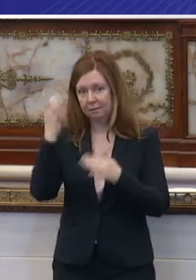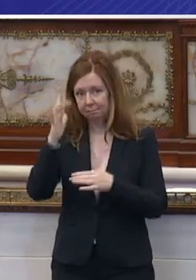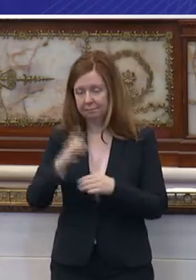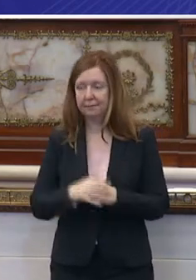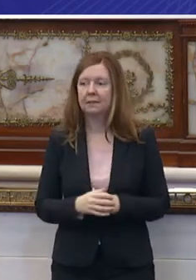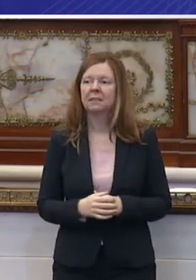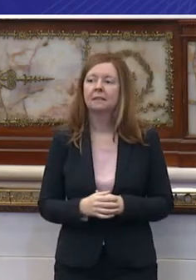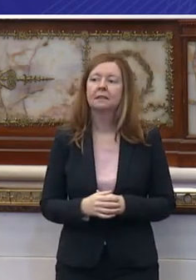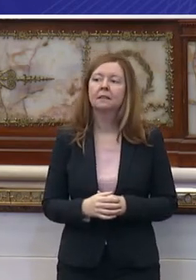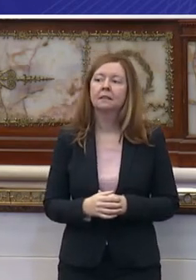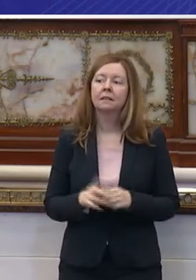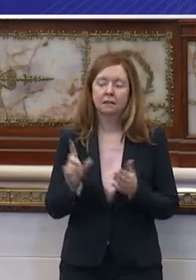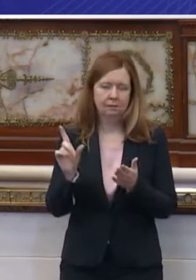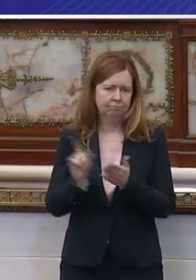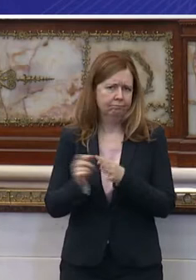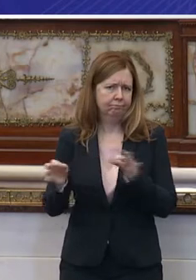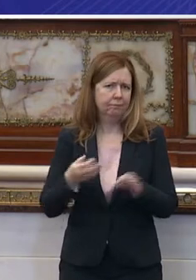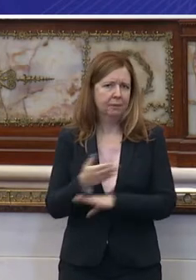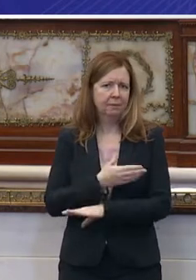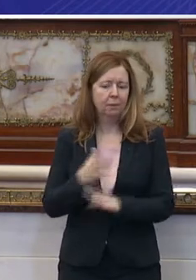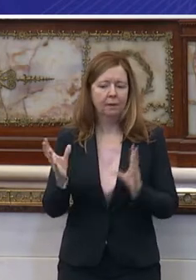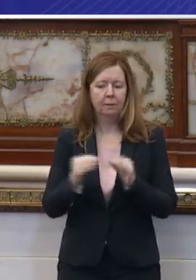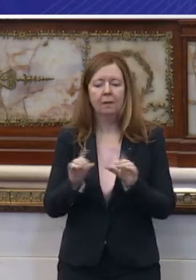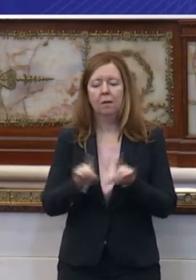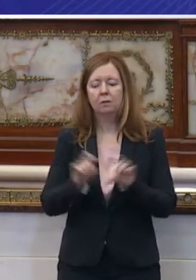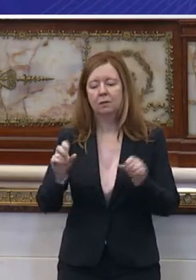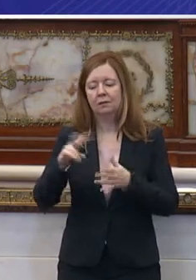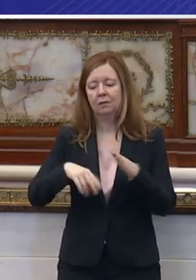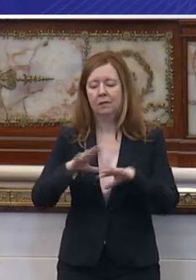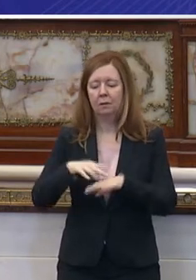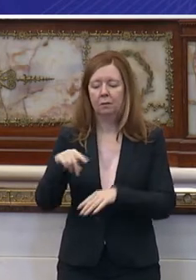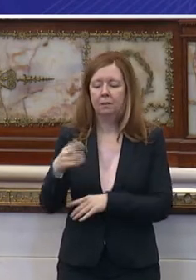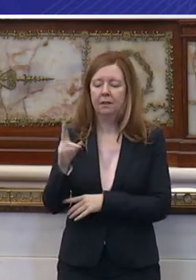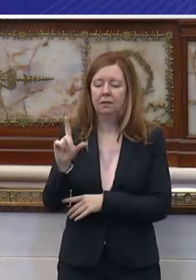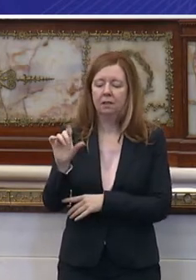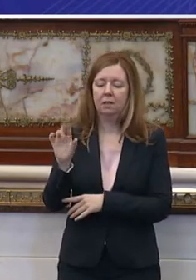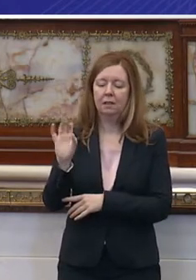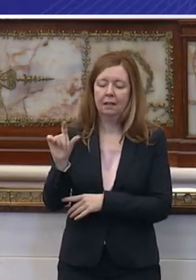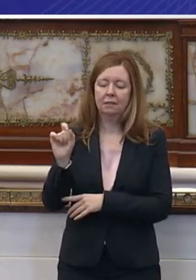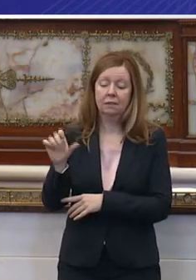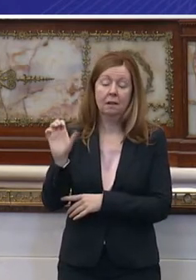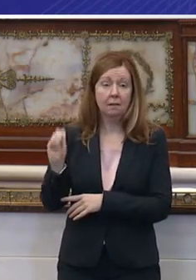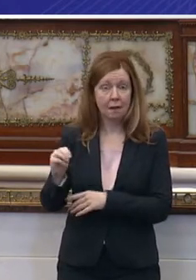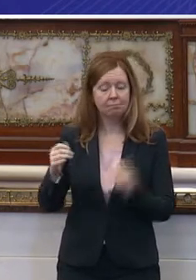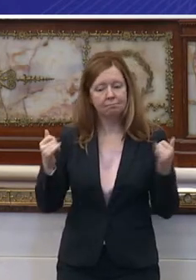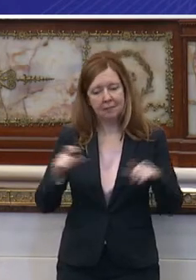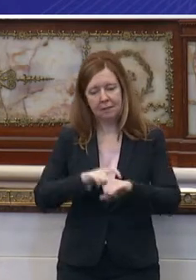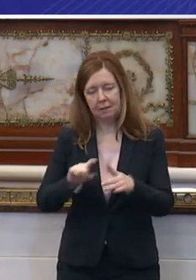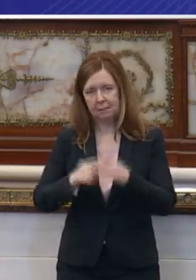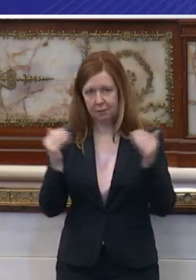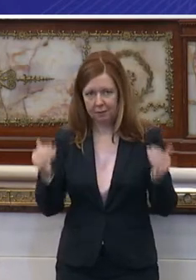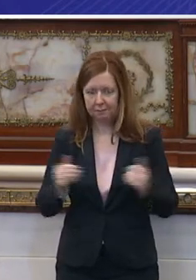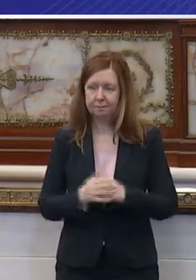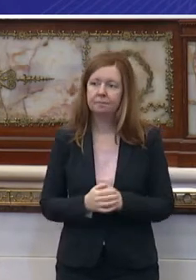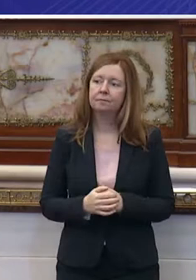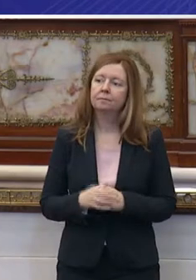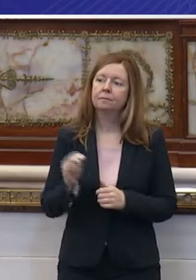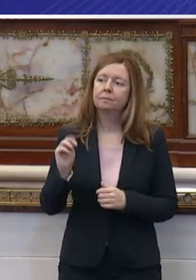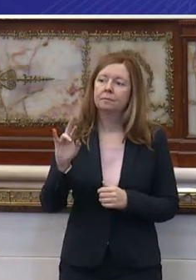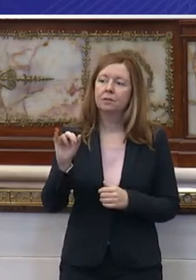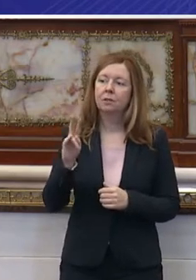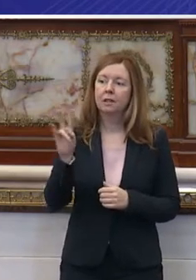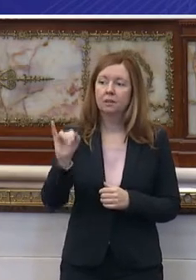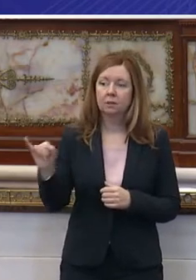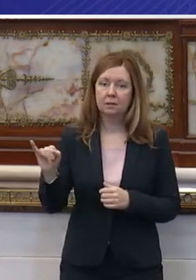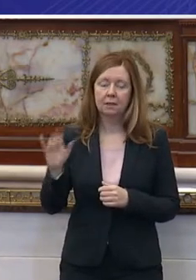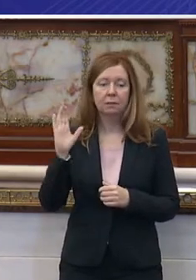Intelligencer prior to the hearings and can also be found on phlcouncil.com. I now note that the hour has come. Mr. Iannuzzi, will you